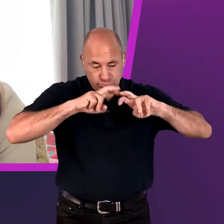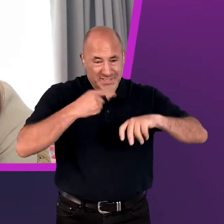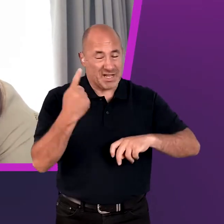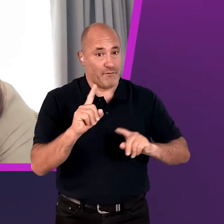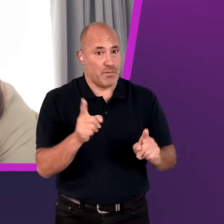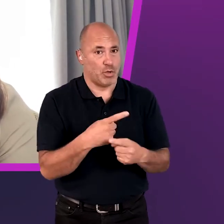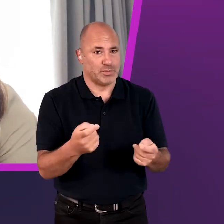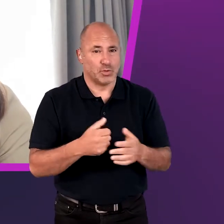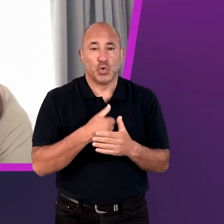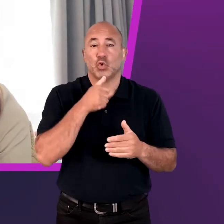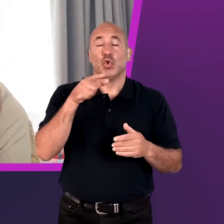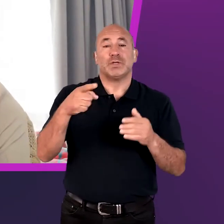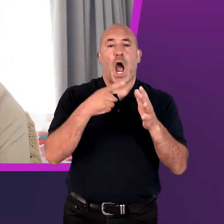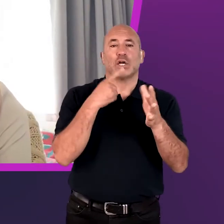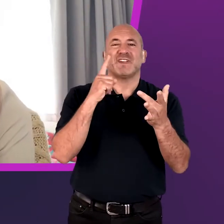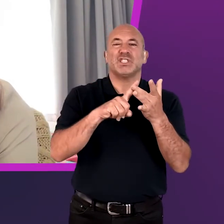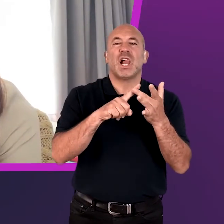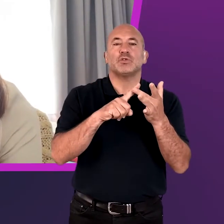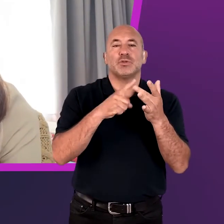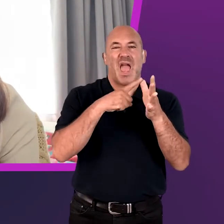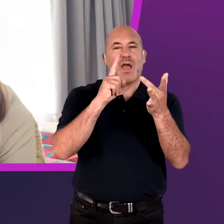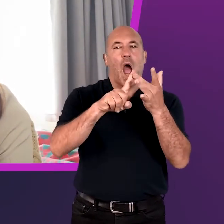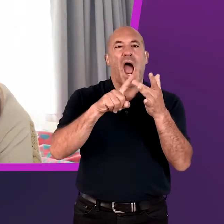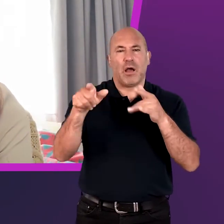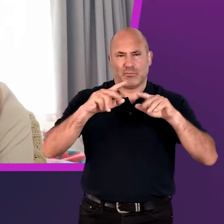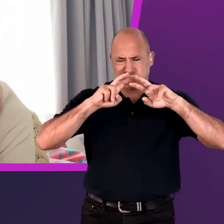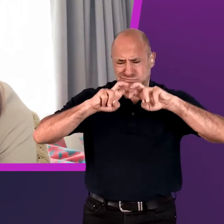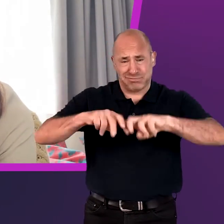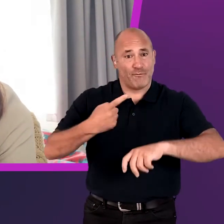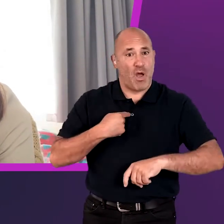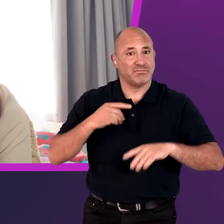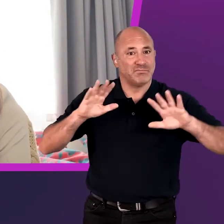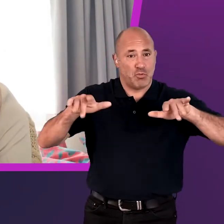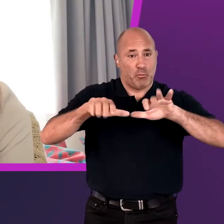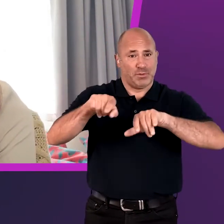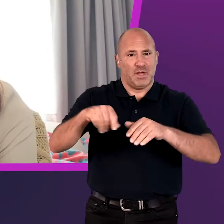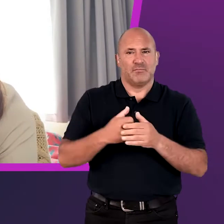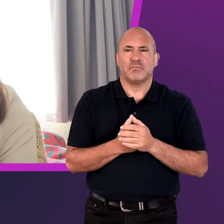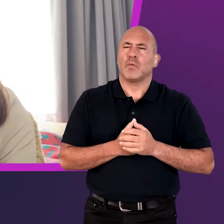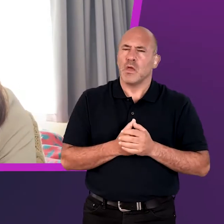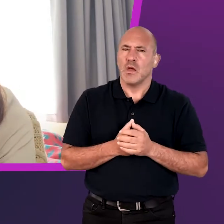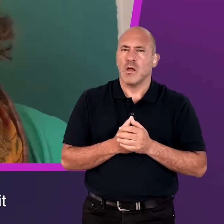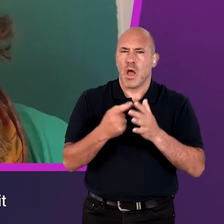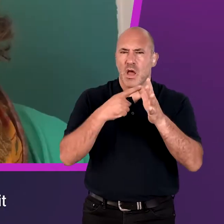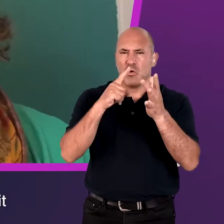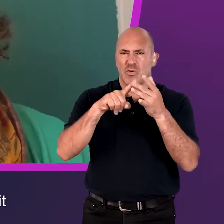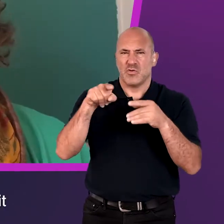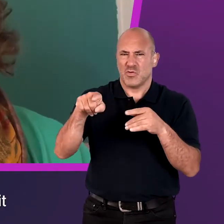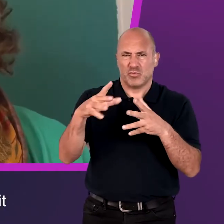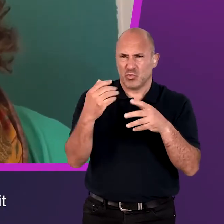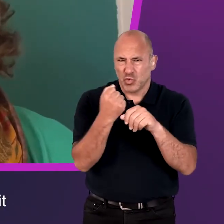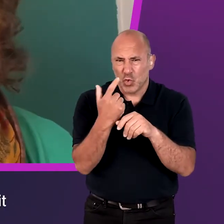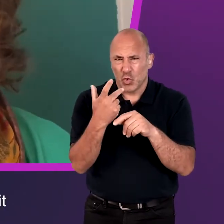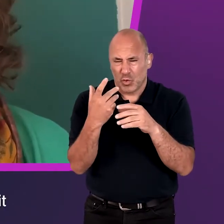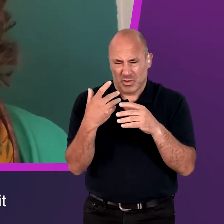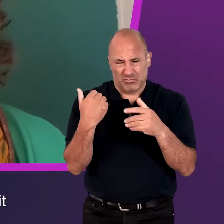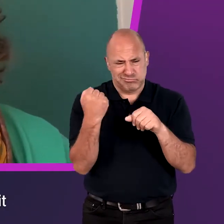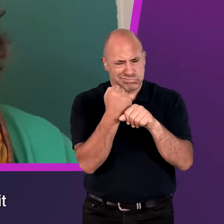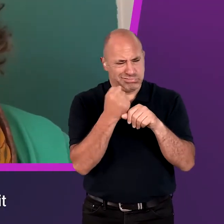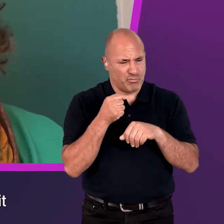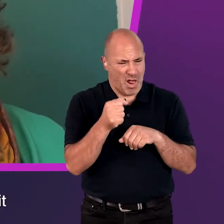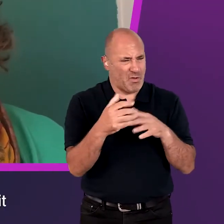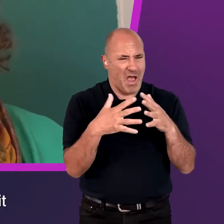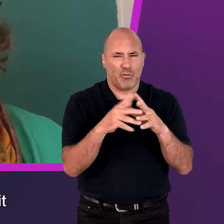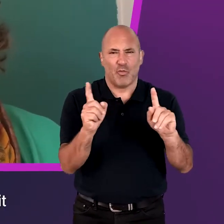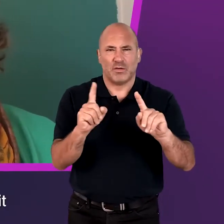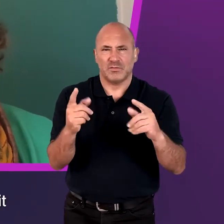to be analysed by people, so we use artificial intelligence to do a lot of that analysis for us. So what does artificial intelligence